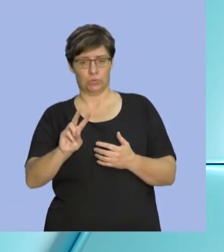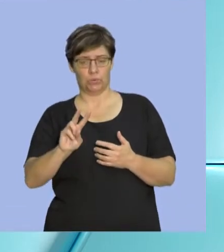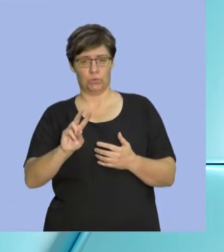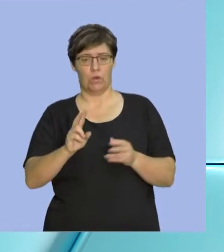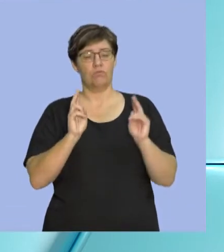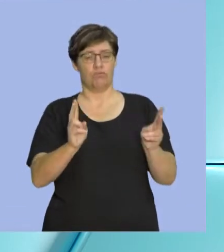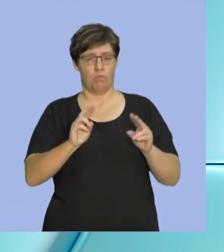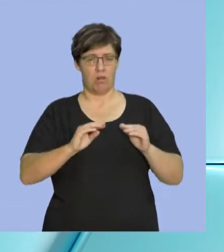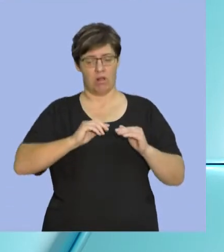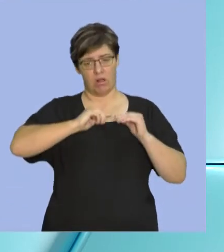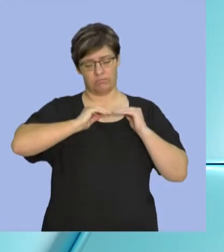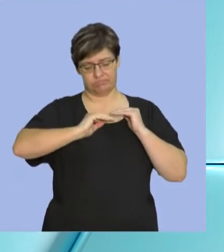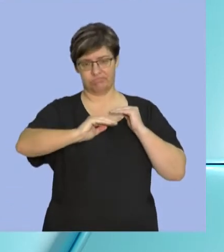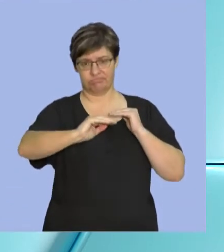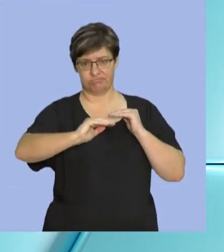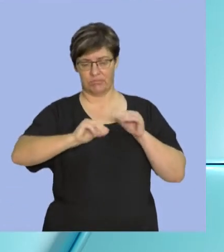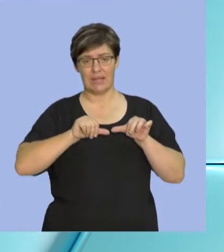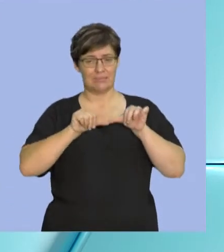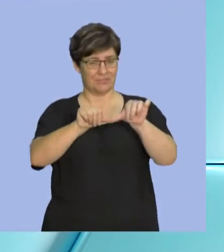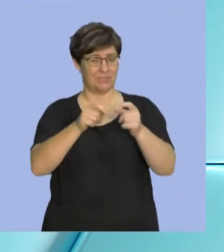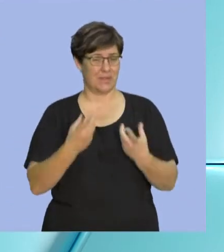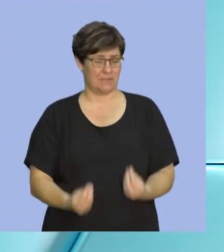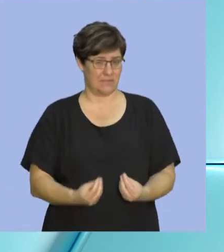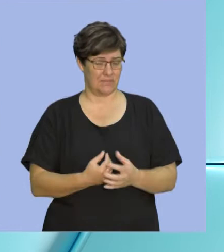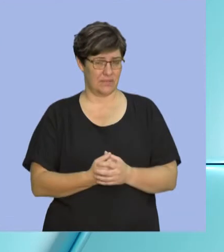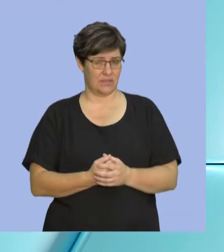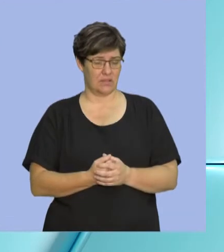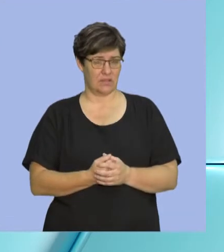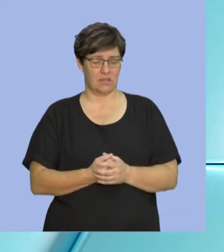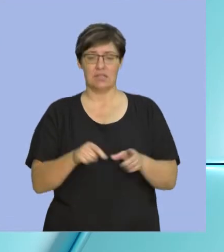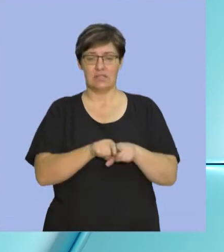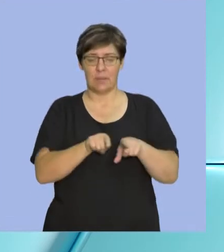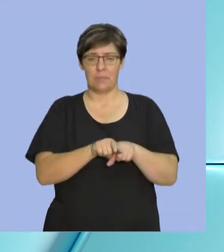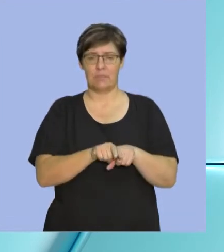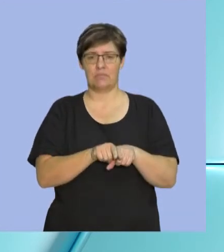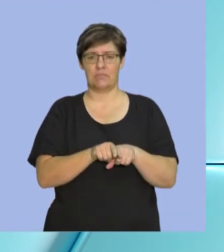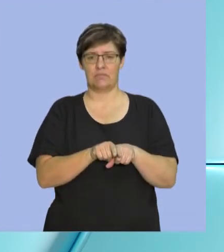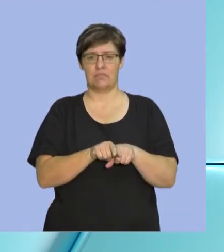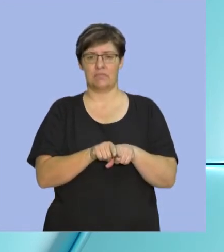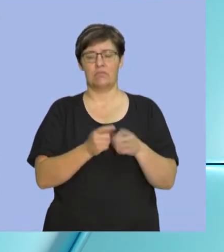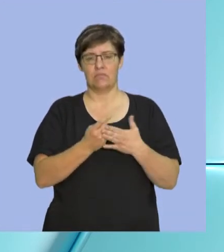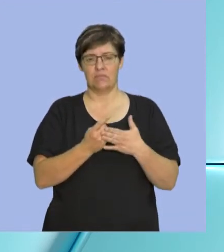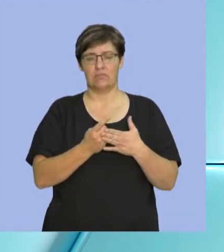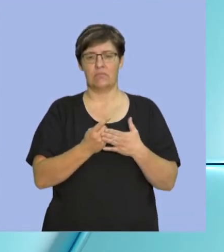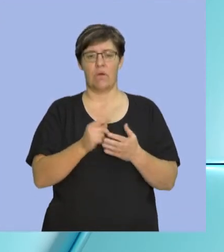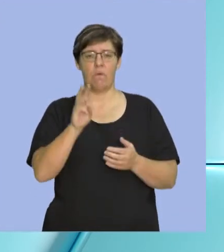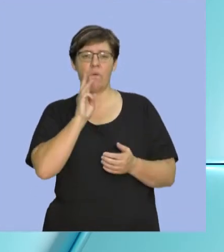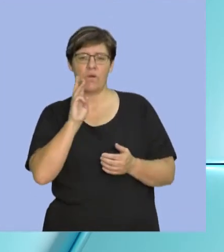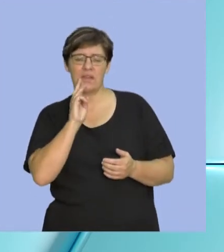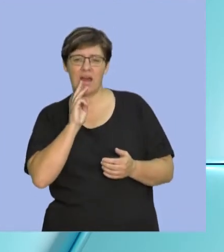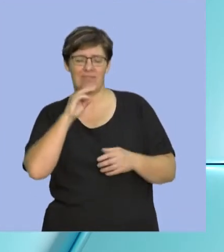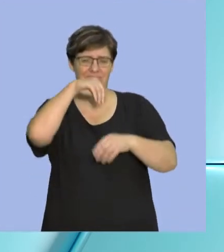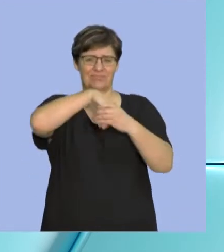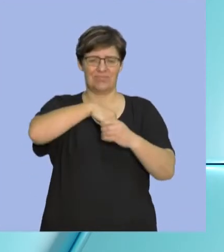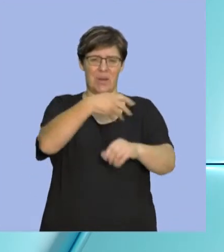normal range. We've also spent some time looking at how the body controls the amount of salt and water in the blood. And